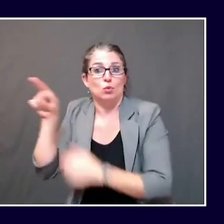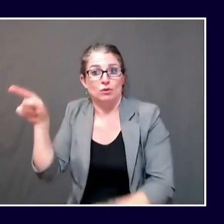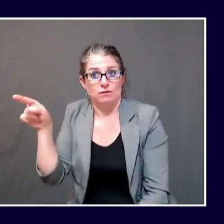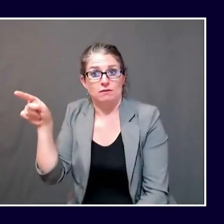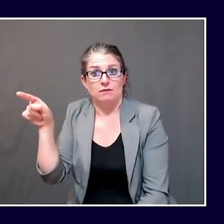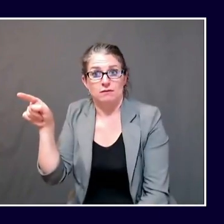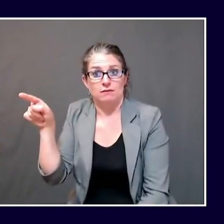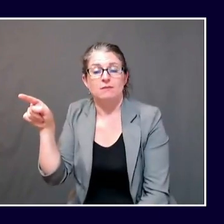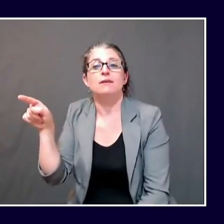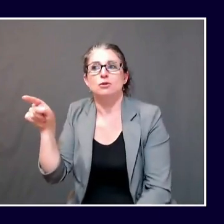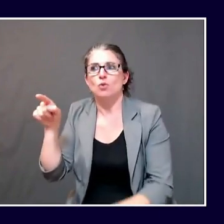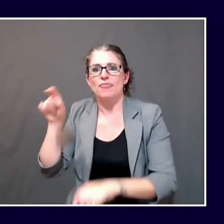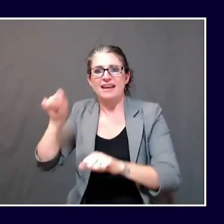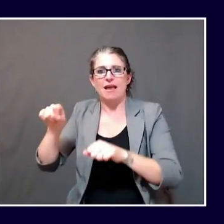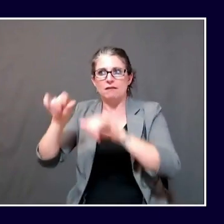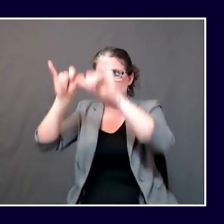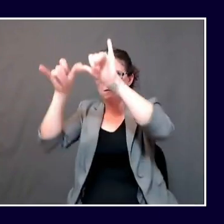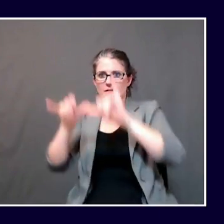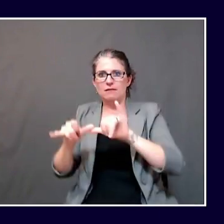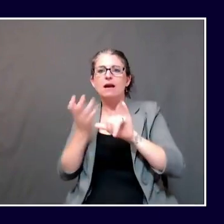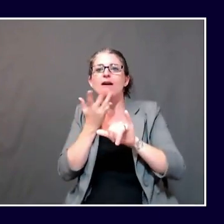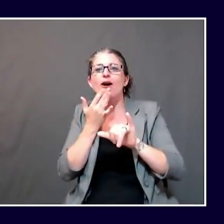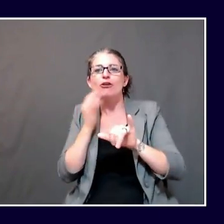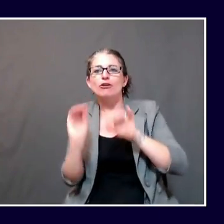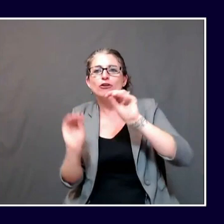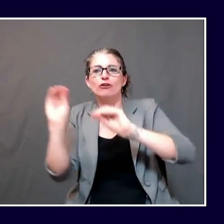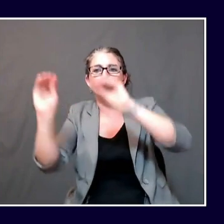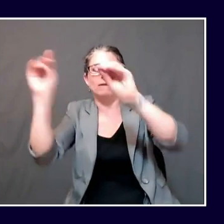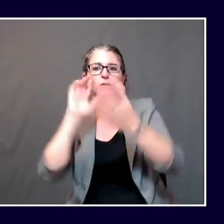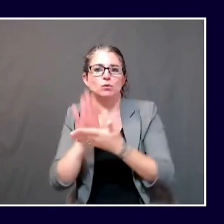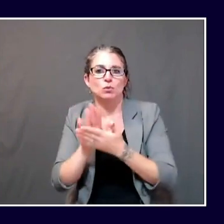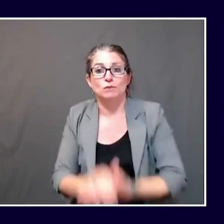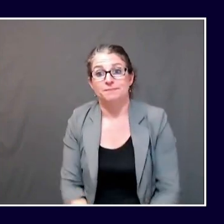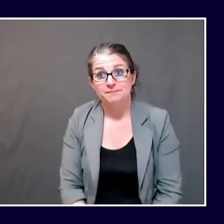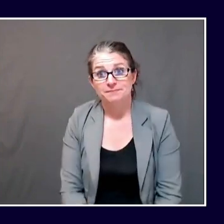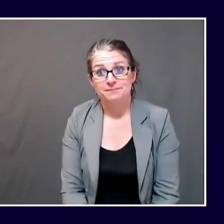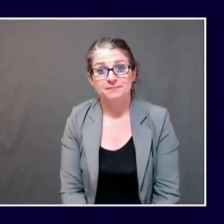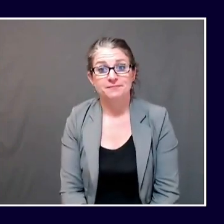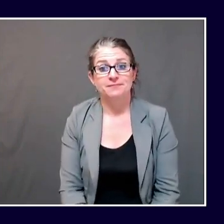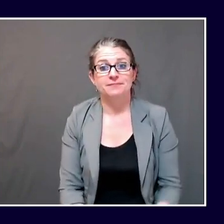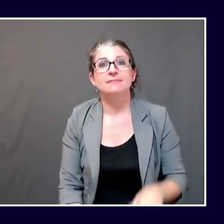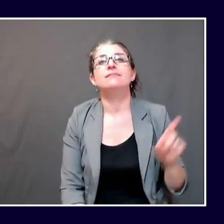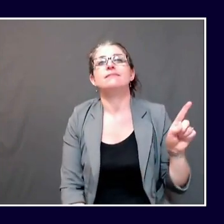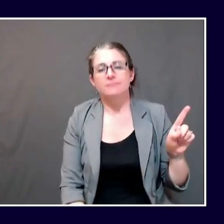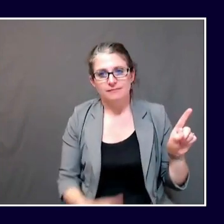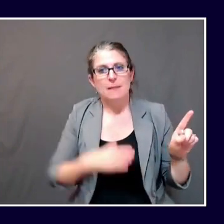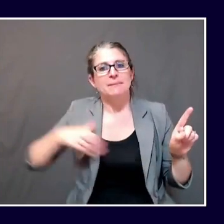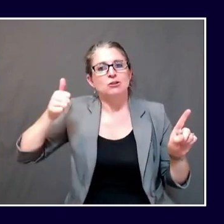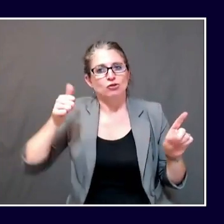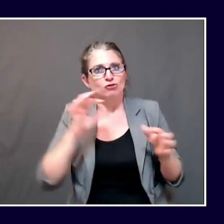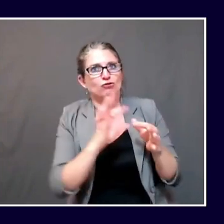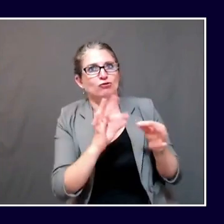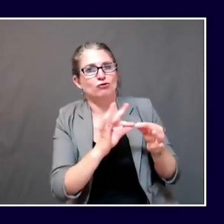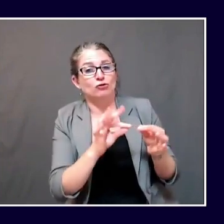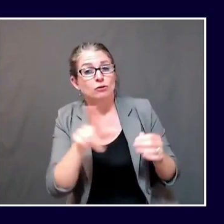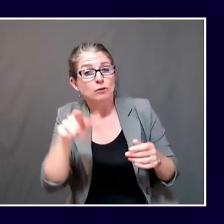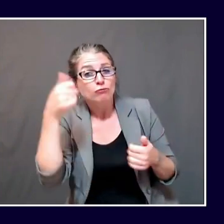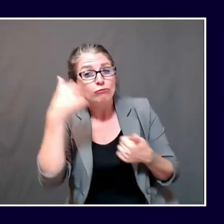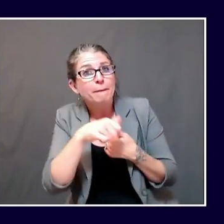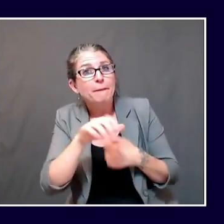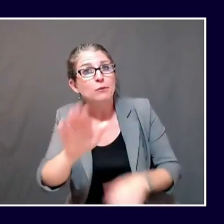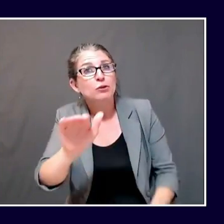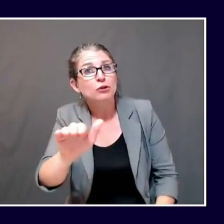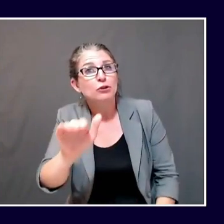that it is the Maine Department of Education website. They have their framework, that document that's there, and the first part is all about public